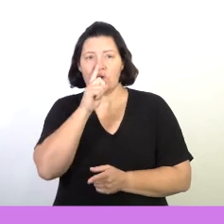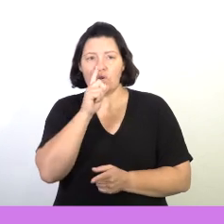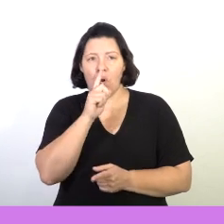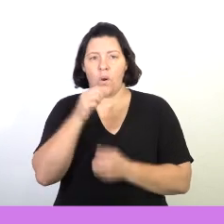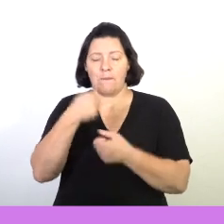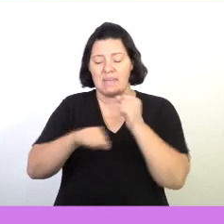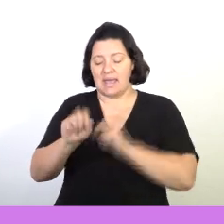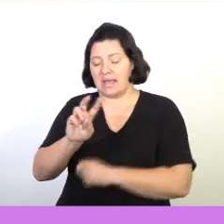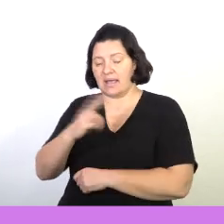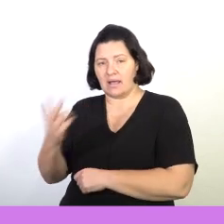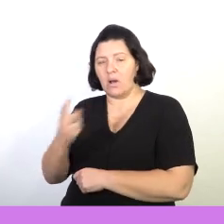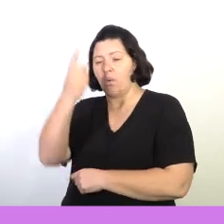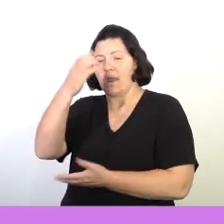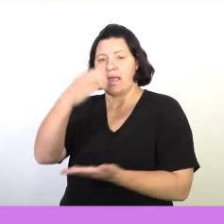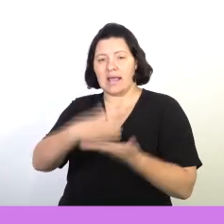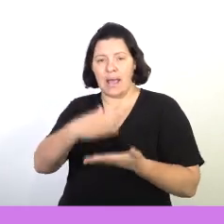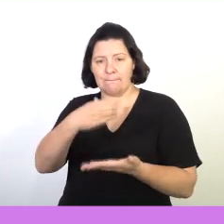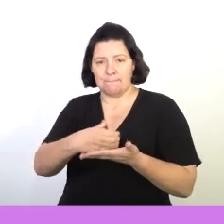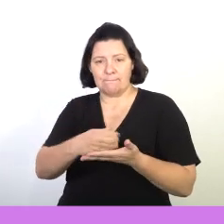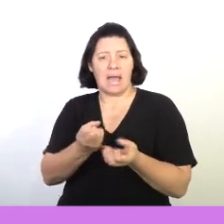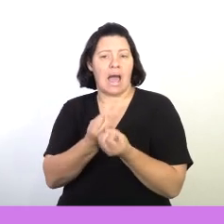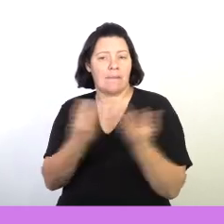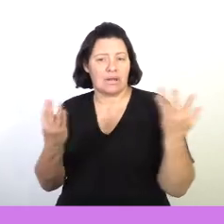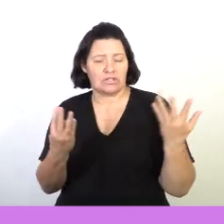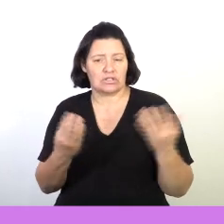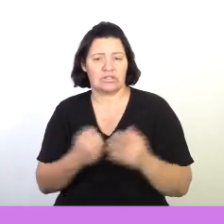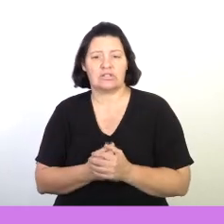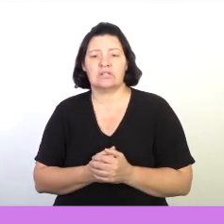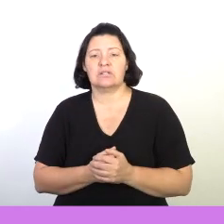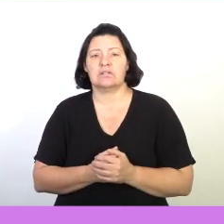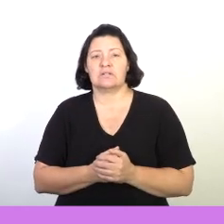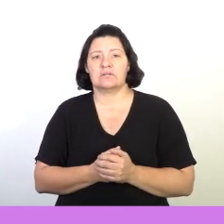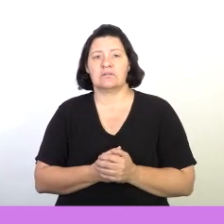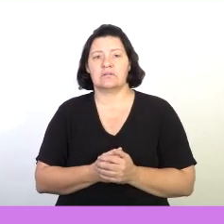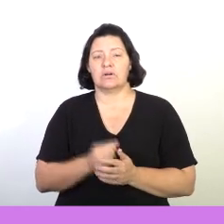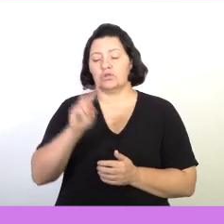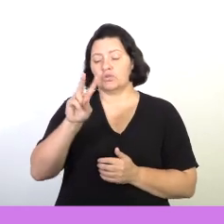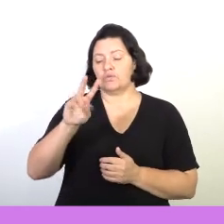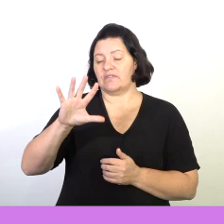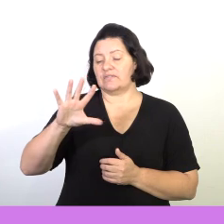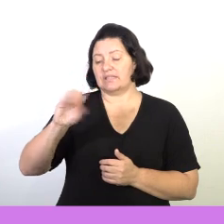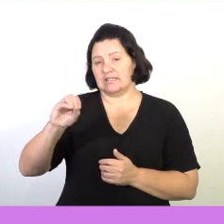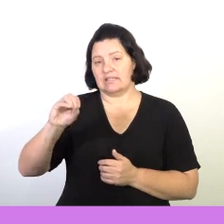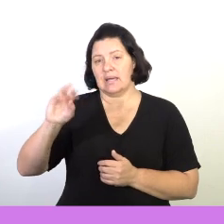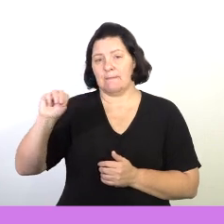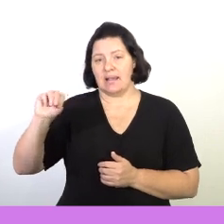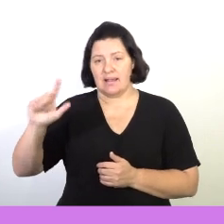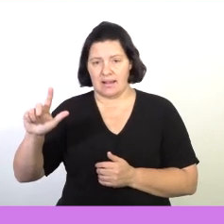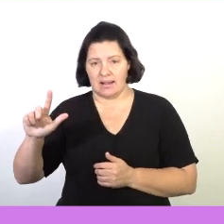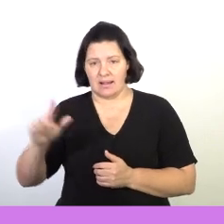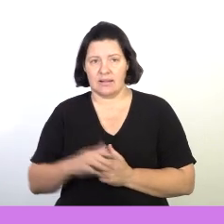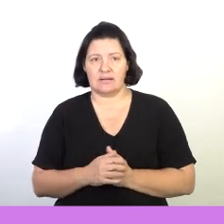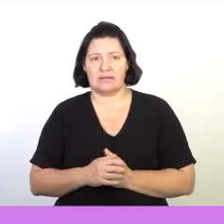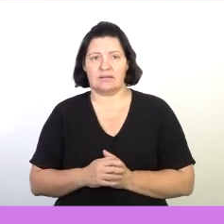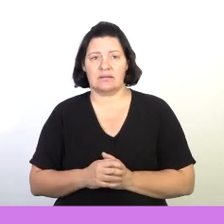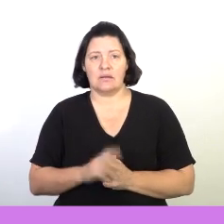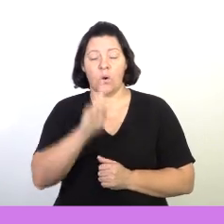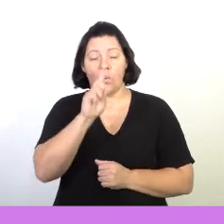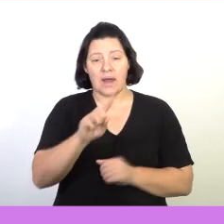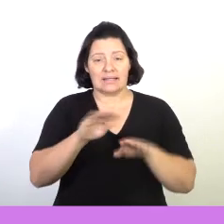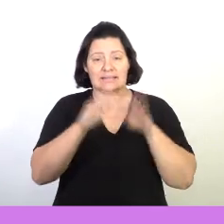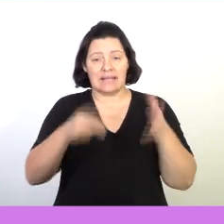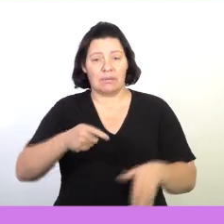baking conversion table. 1 cup is equals to or equivalent to 250